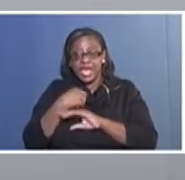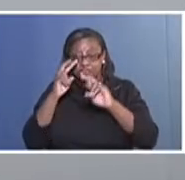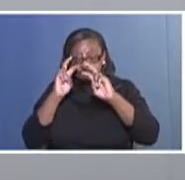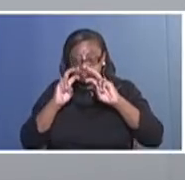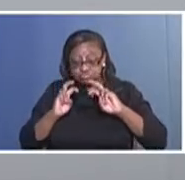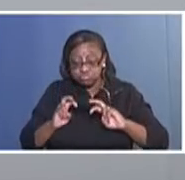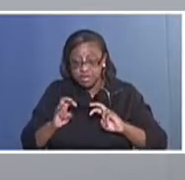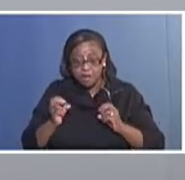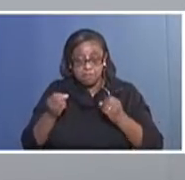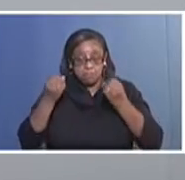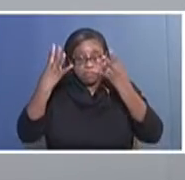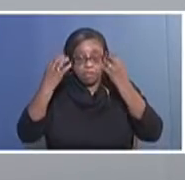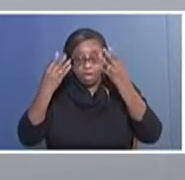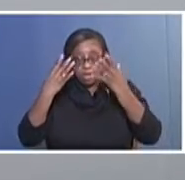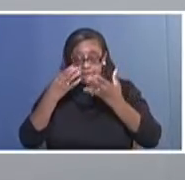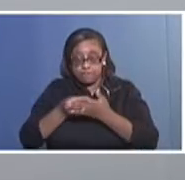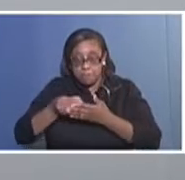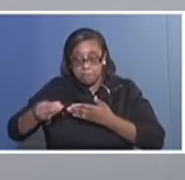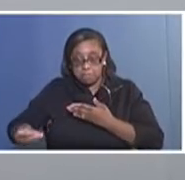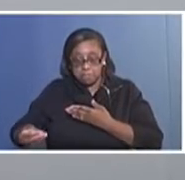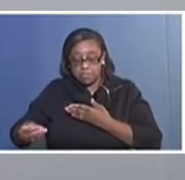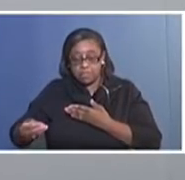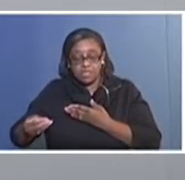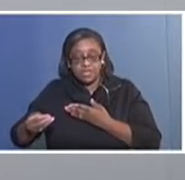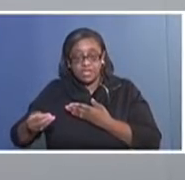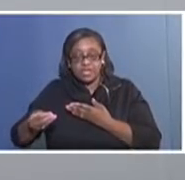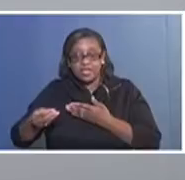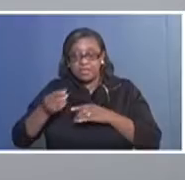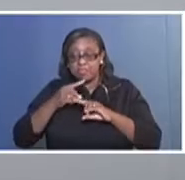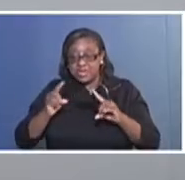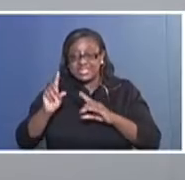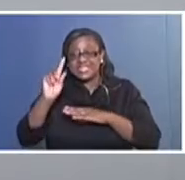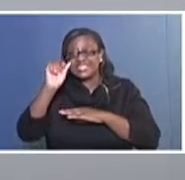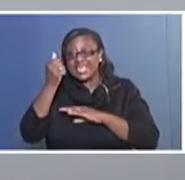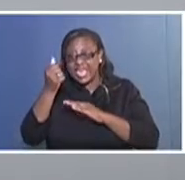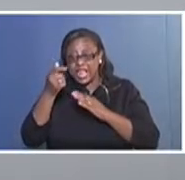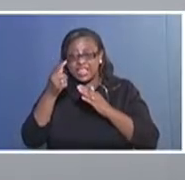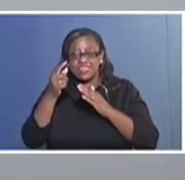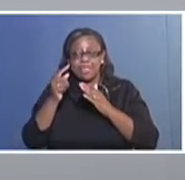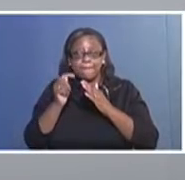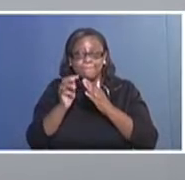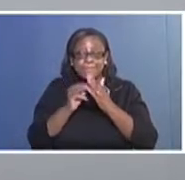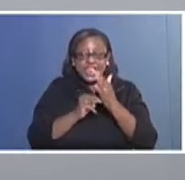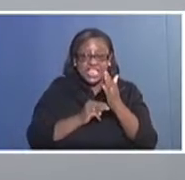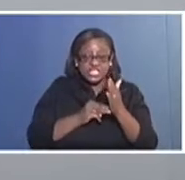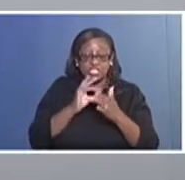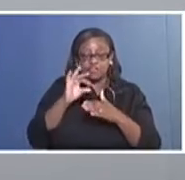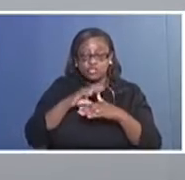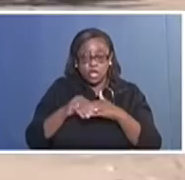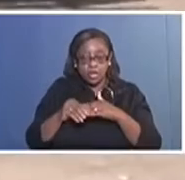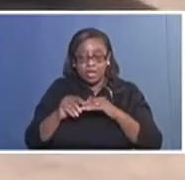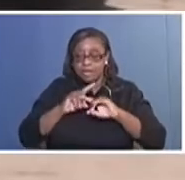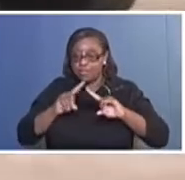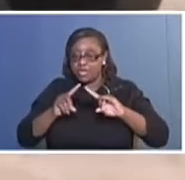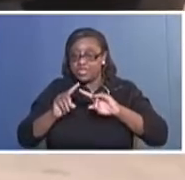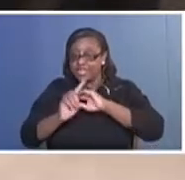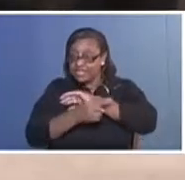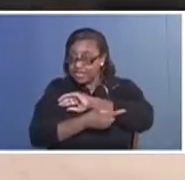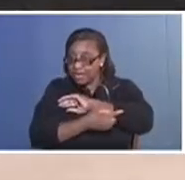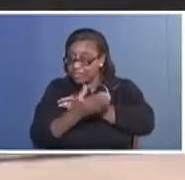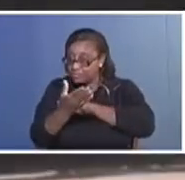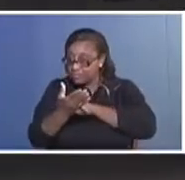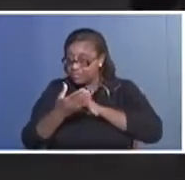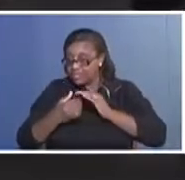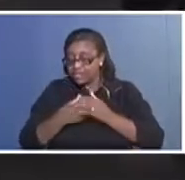millions of dollars spent. I would almost say tens of millions of dollars spent. But the rubbish is still there. The dump sites